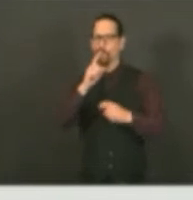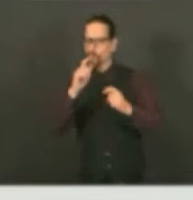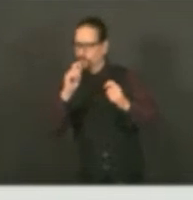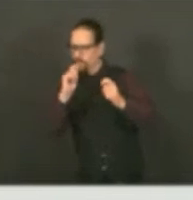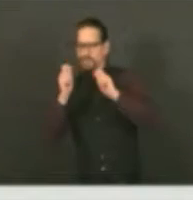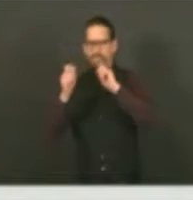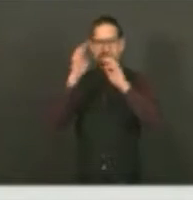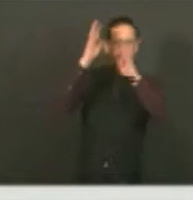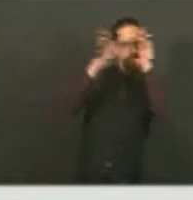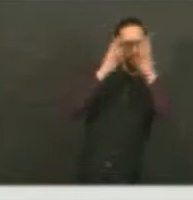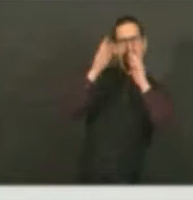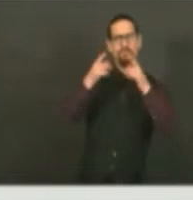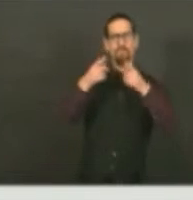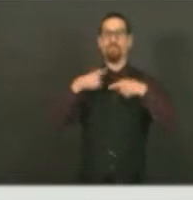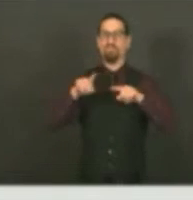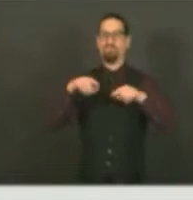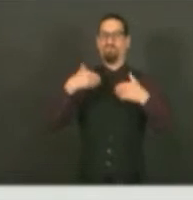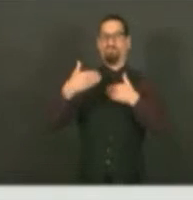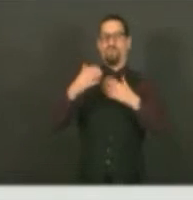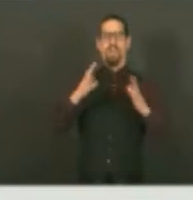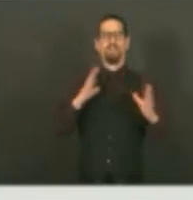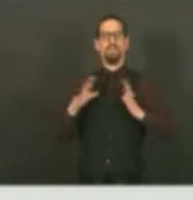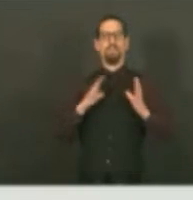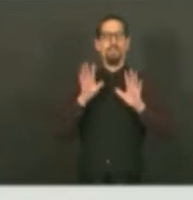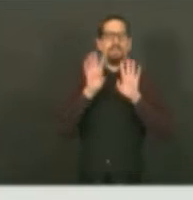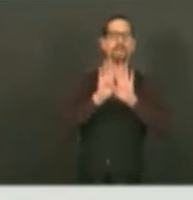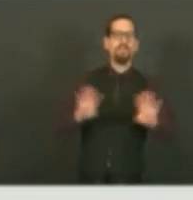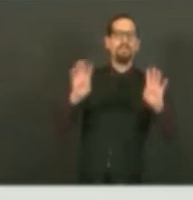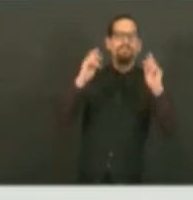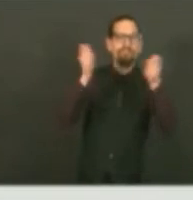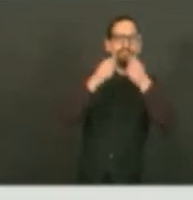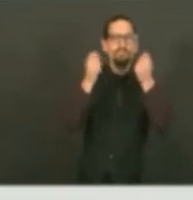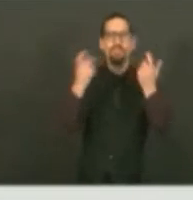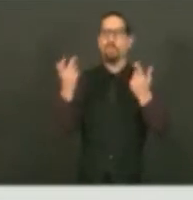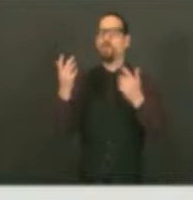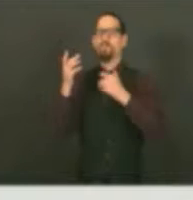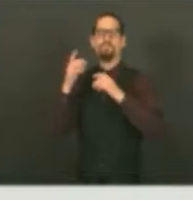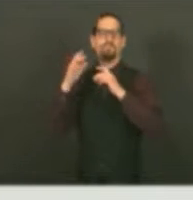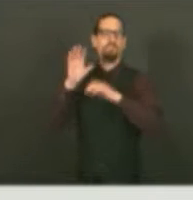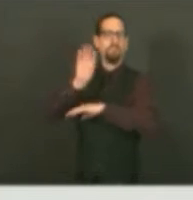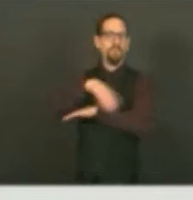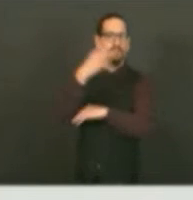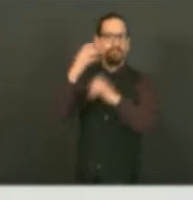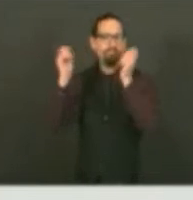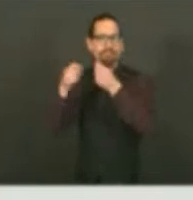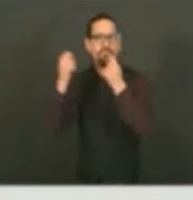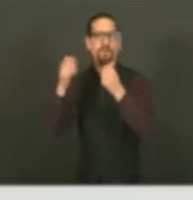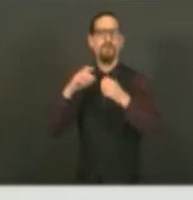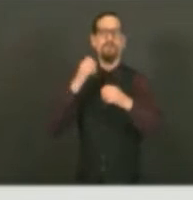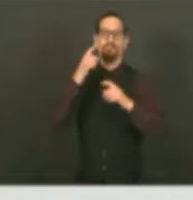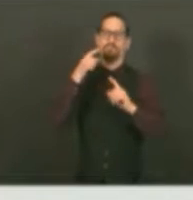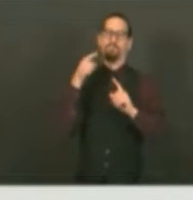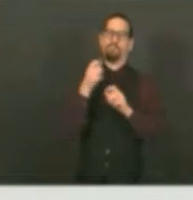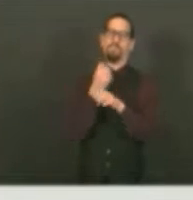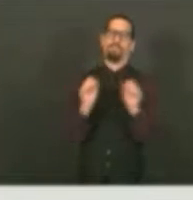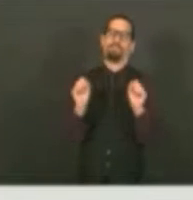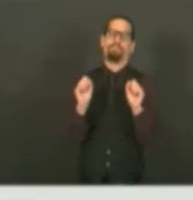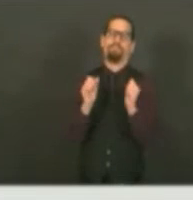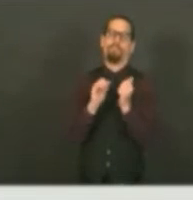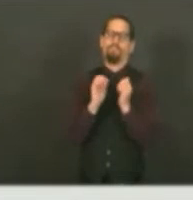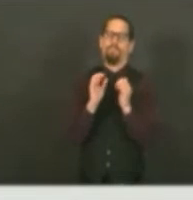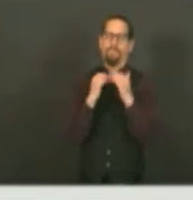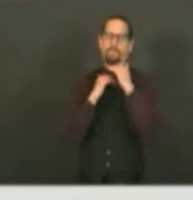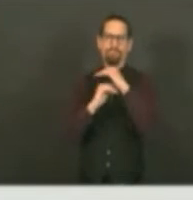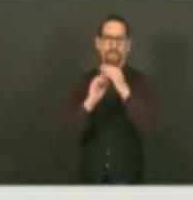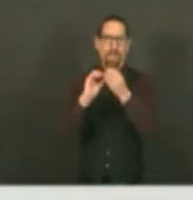Christmas and Hanukkah to make sure that people can worship in person, but also do it safely. I would say I